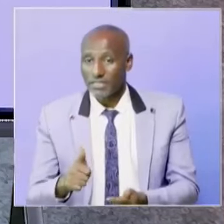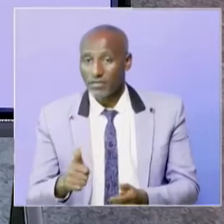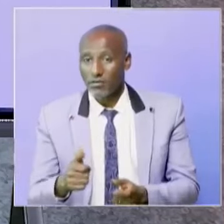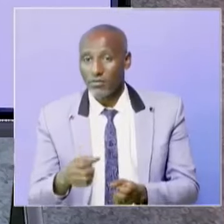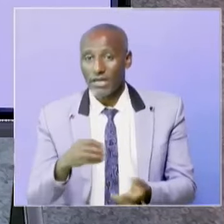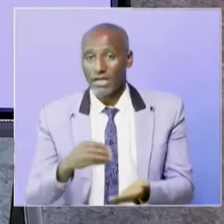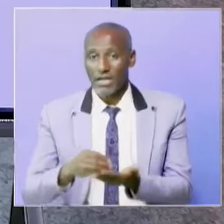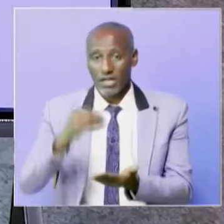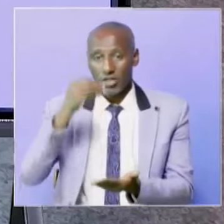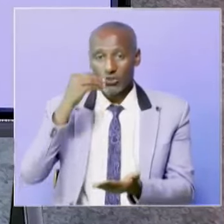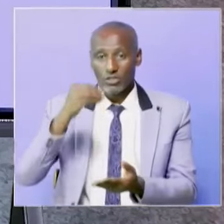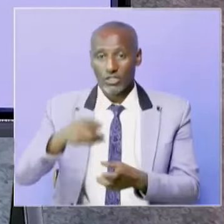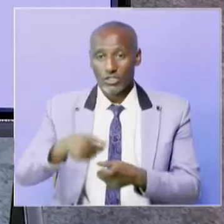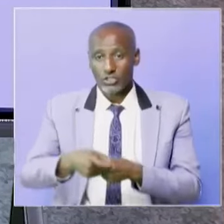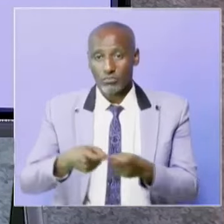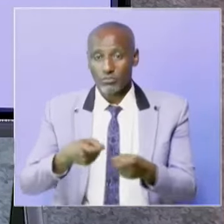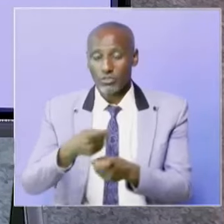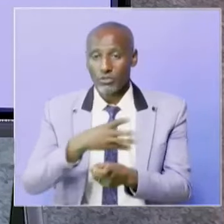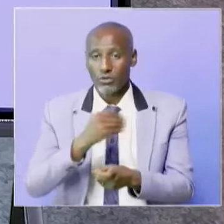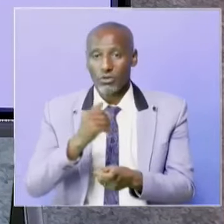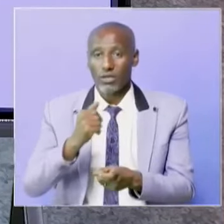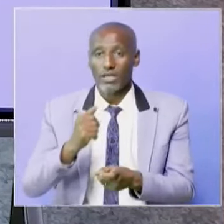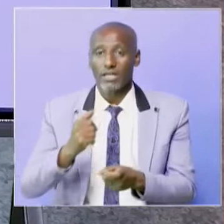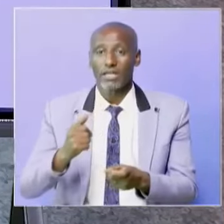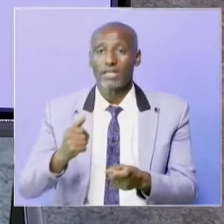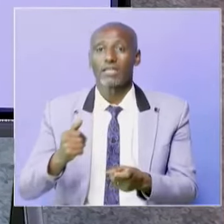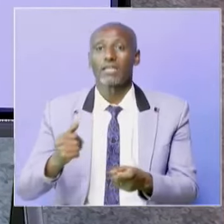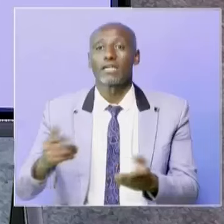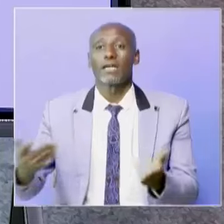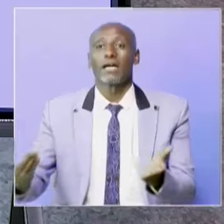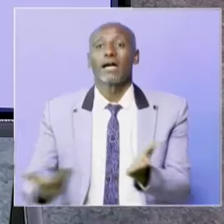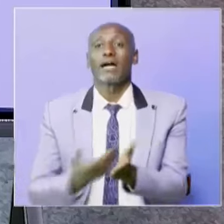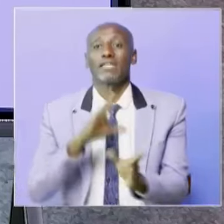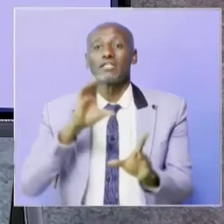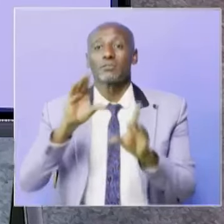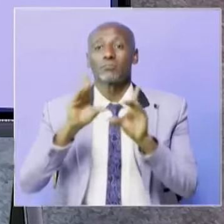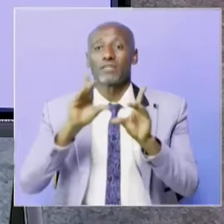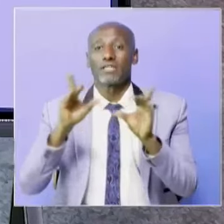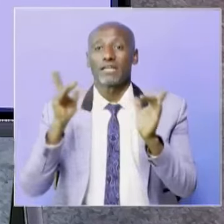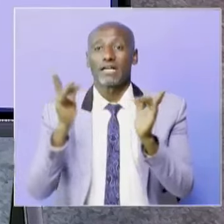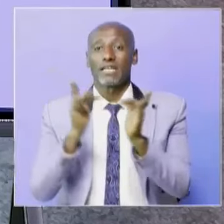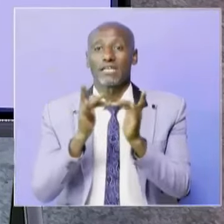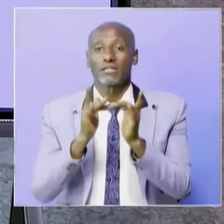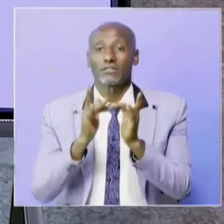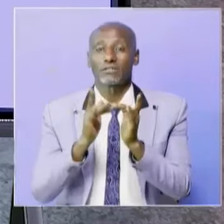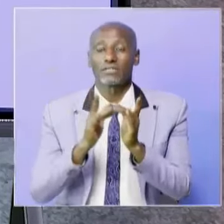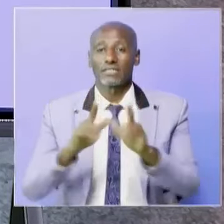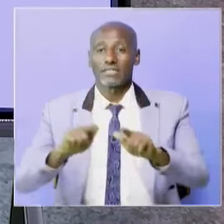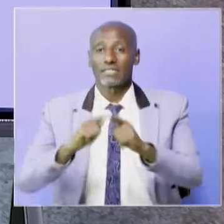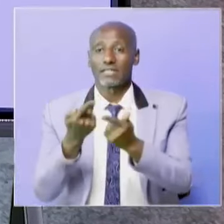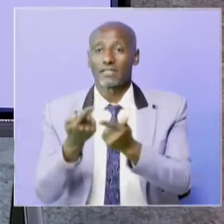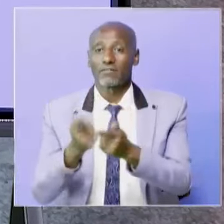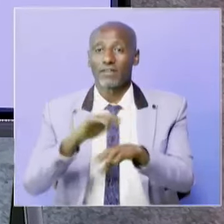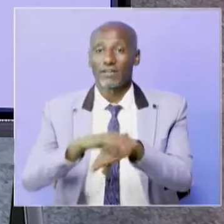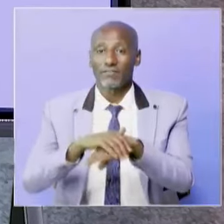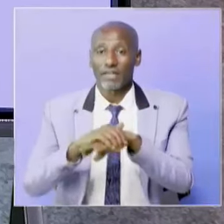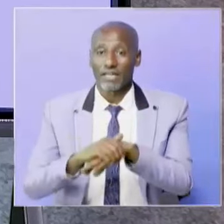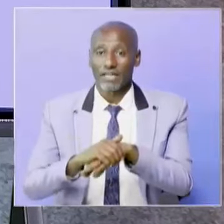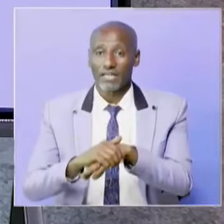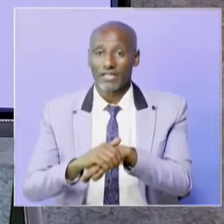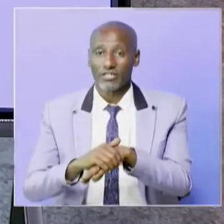collaboration with Addis Media Network. This is grade 5 English language home tutorial class. It is prepared by